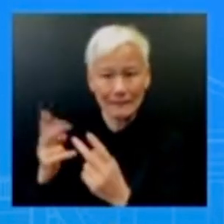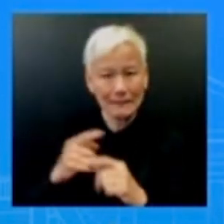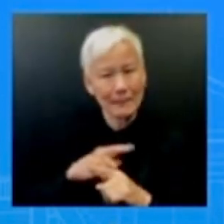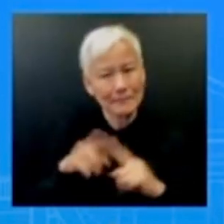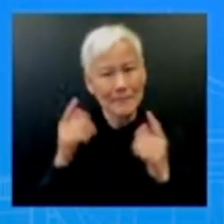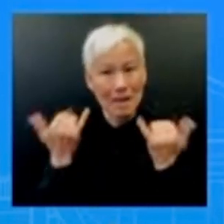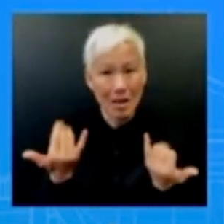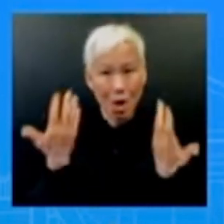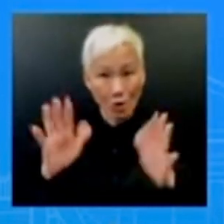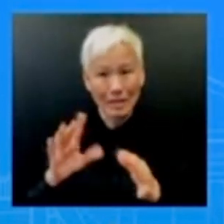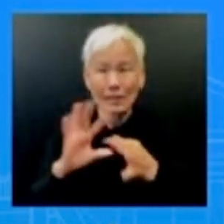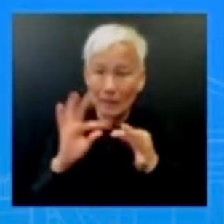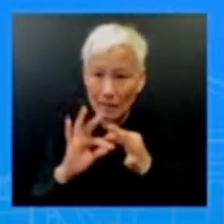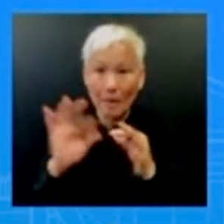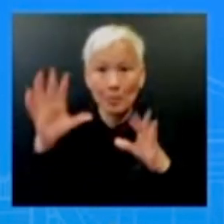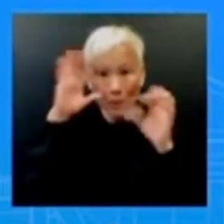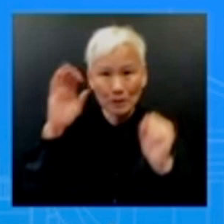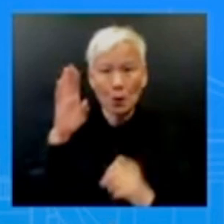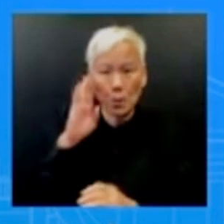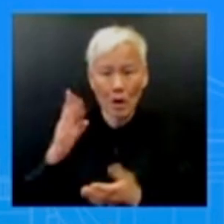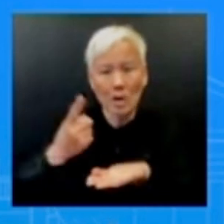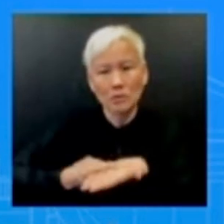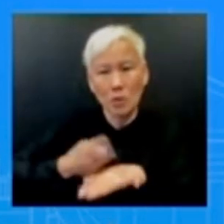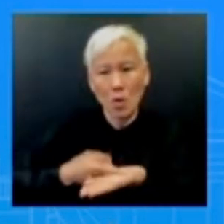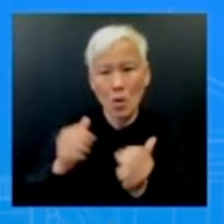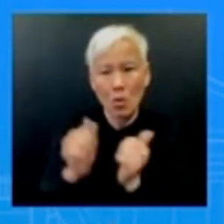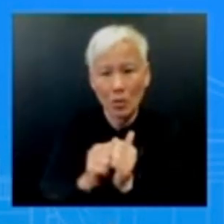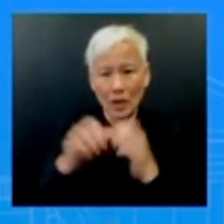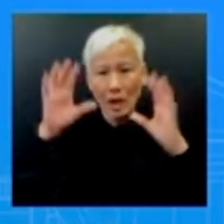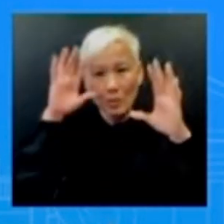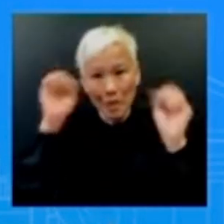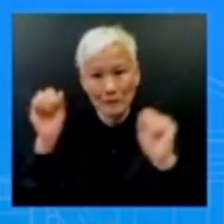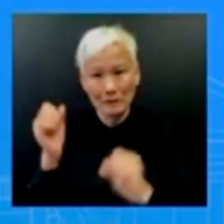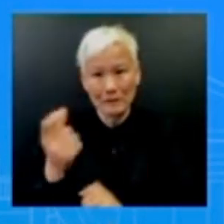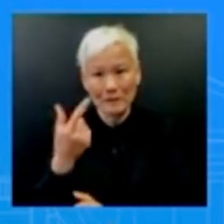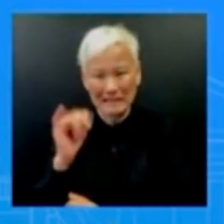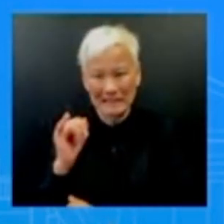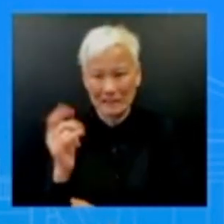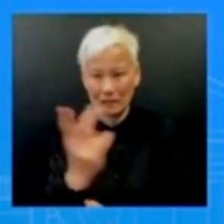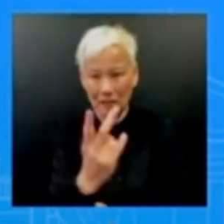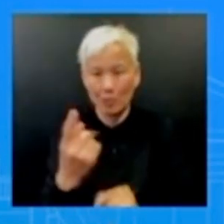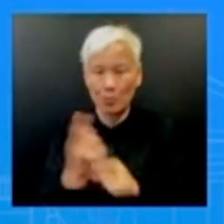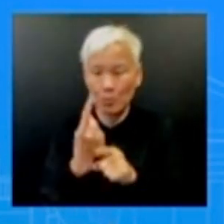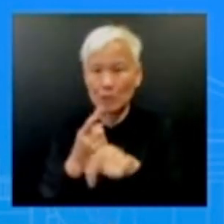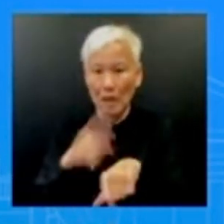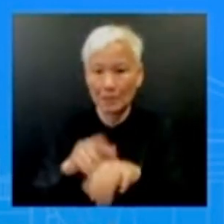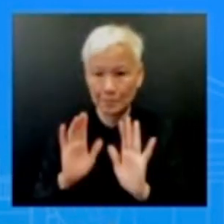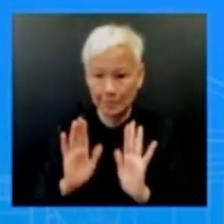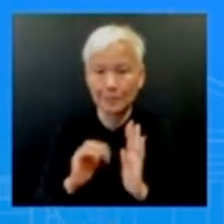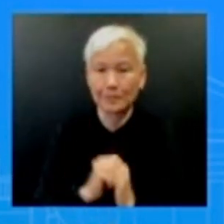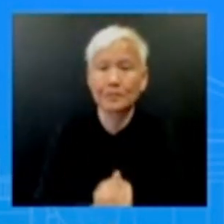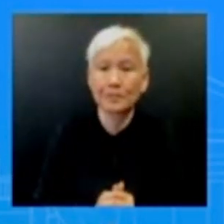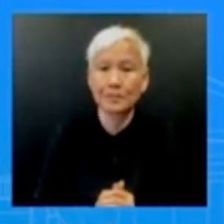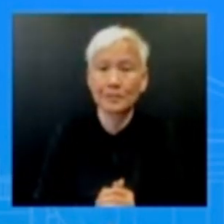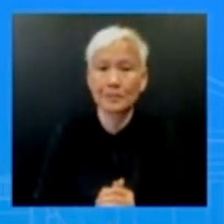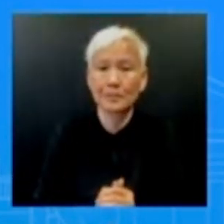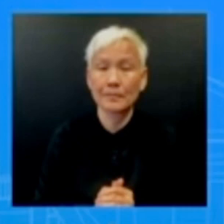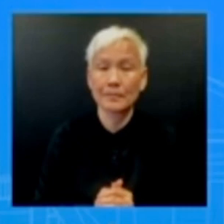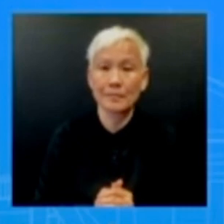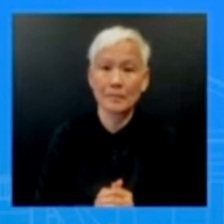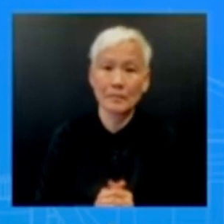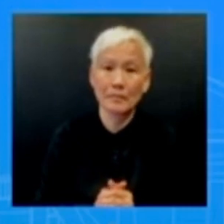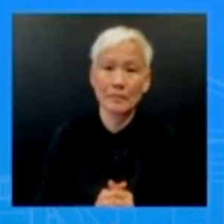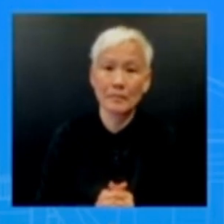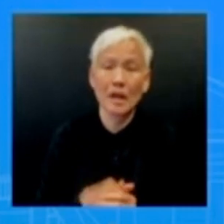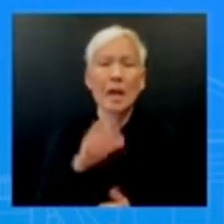with President Xi at the appropriate time. That's still open. Hey, John, can you talk more about the effort to